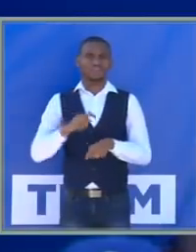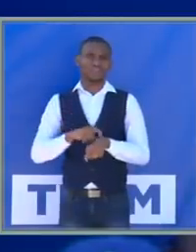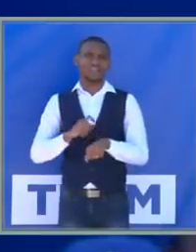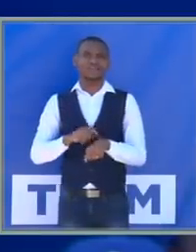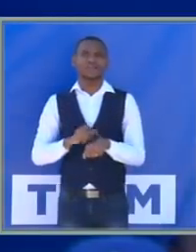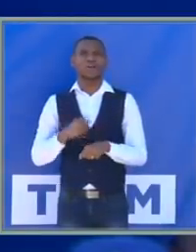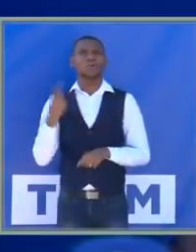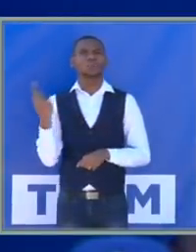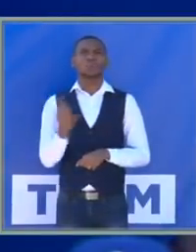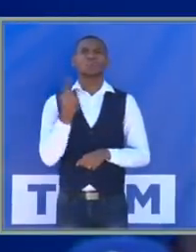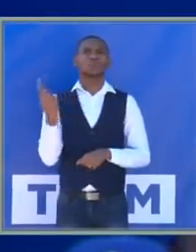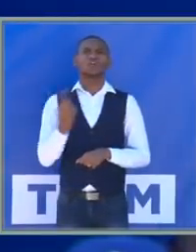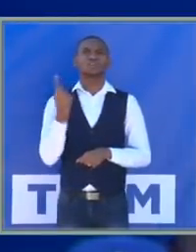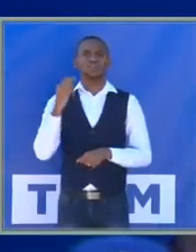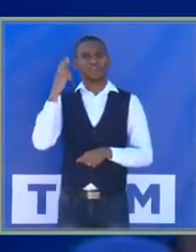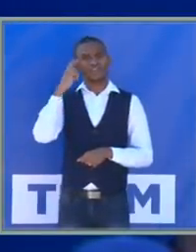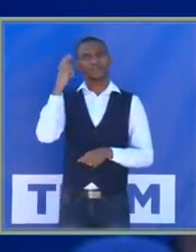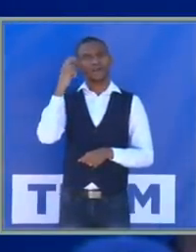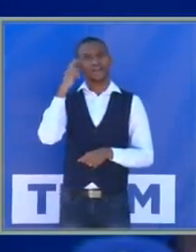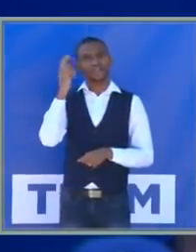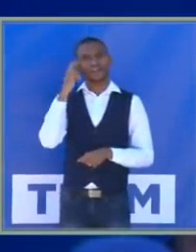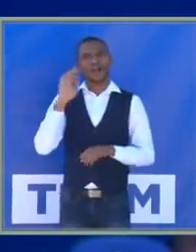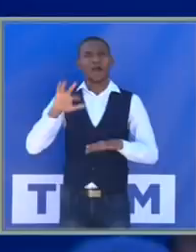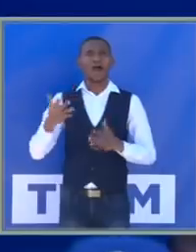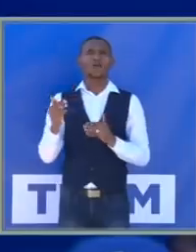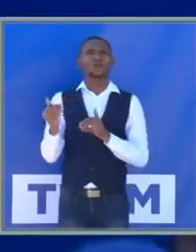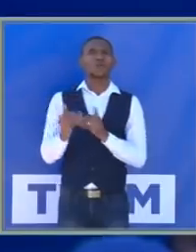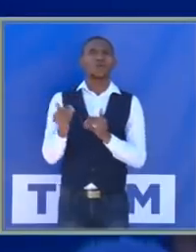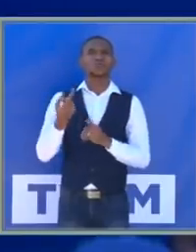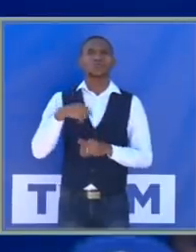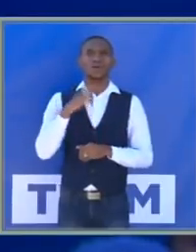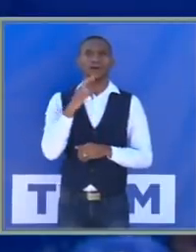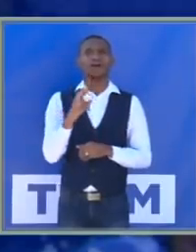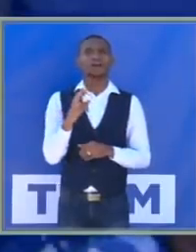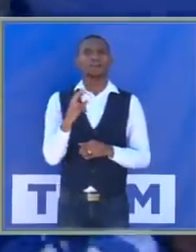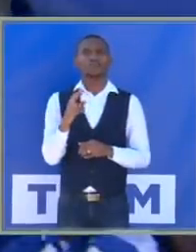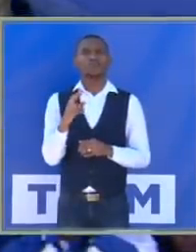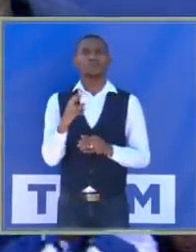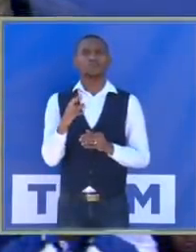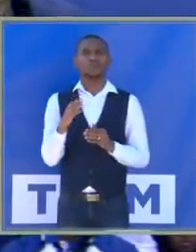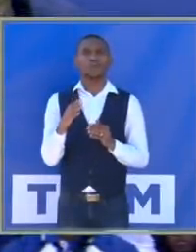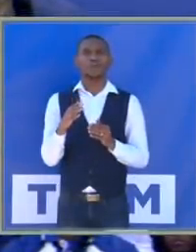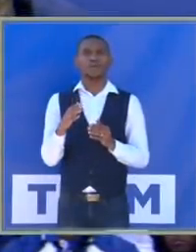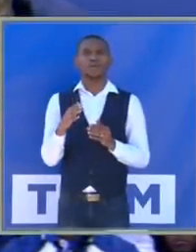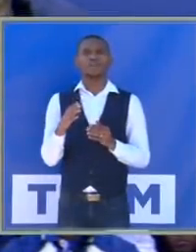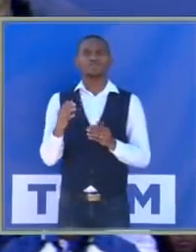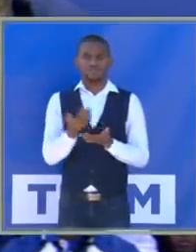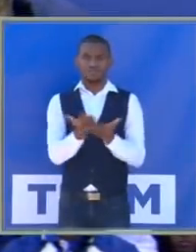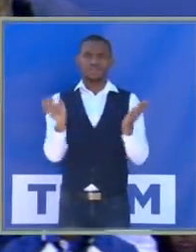It's always a genuine reminder of how close we are to the edge. And fellow South Africans,